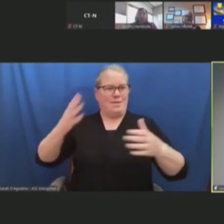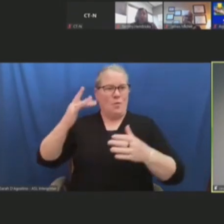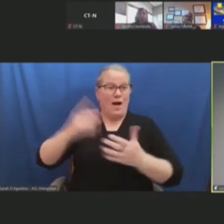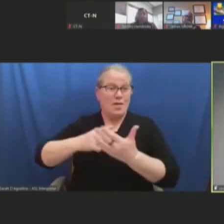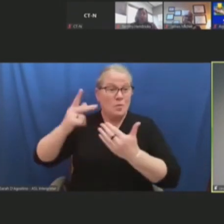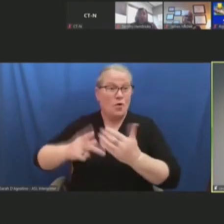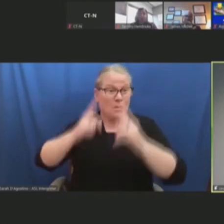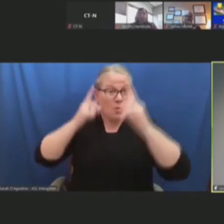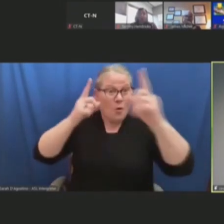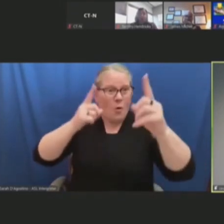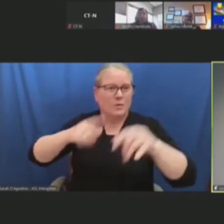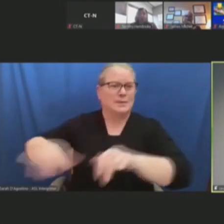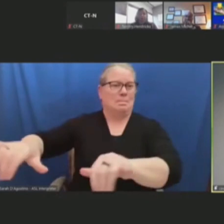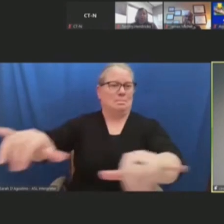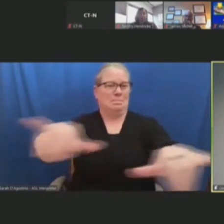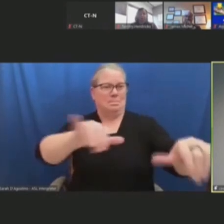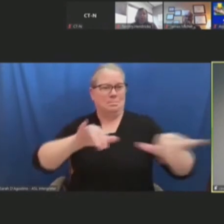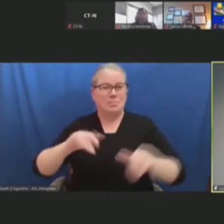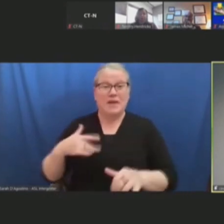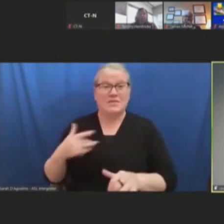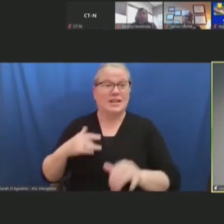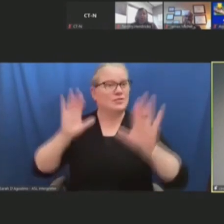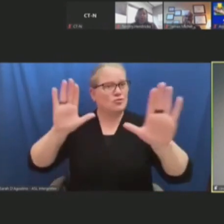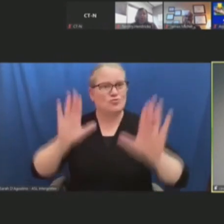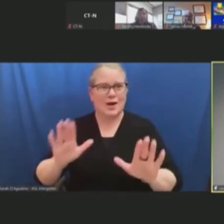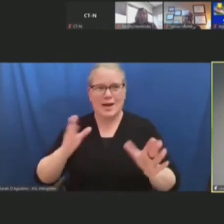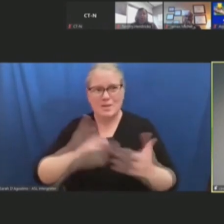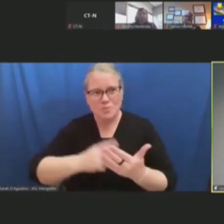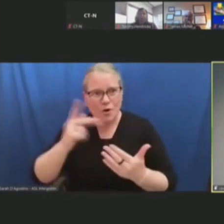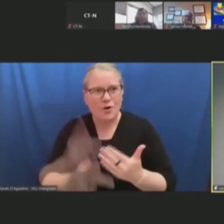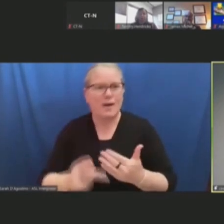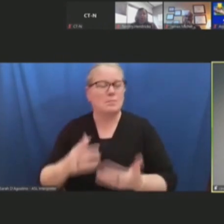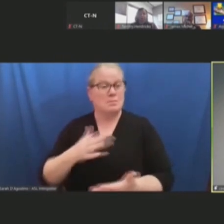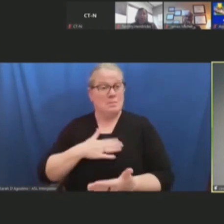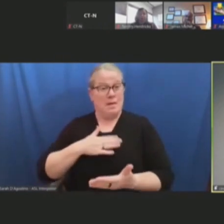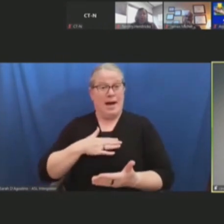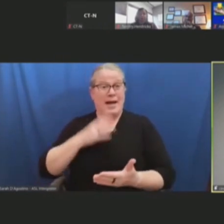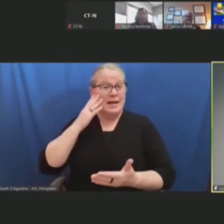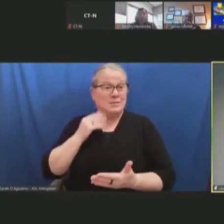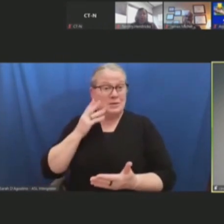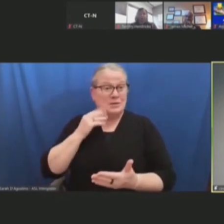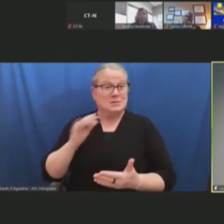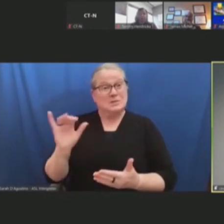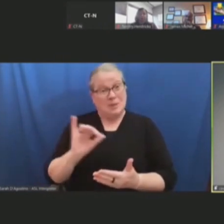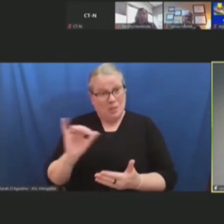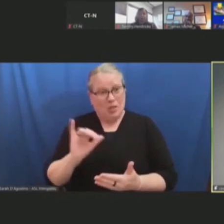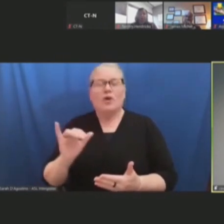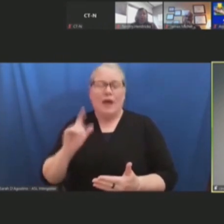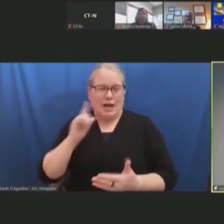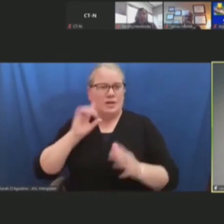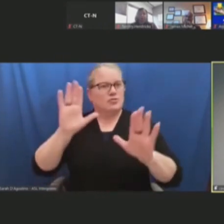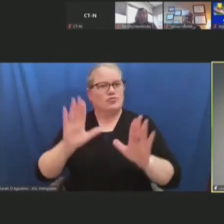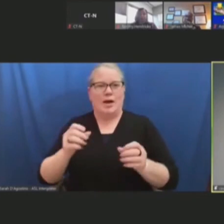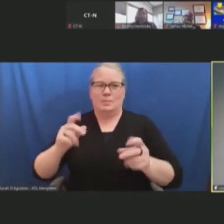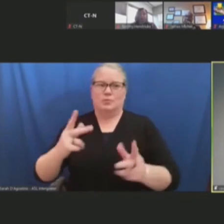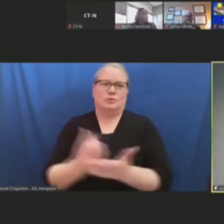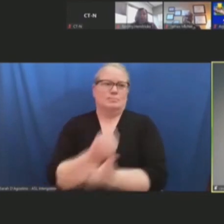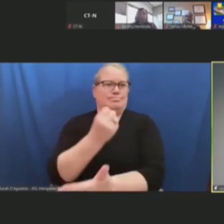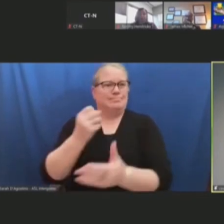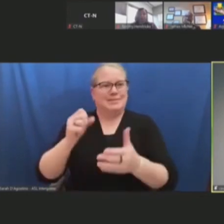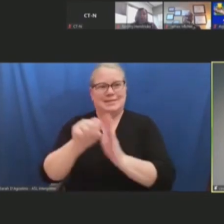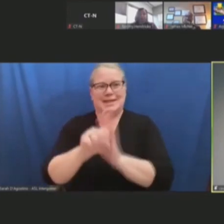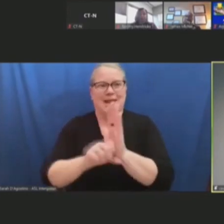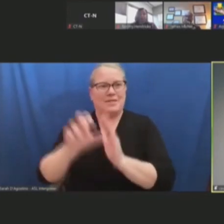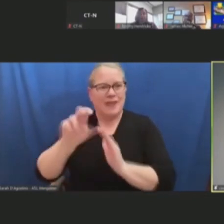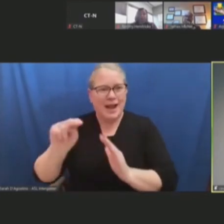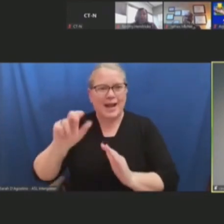I think it's a great platform. And I myself, coming from a platform like that, I think this is an excellent opportunity for the state of Connecticut, Access Health, and